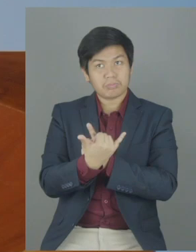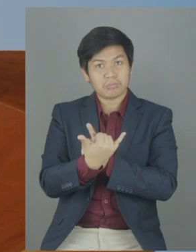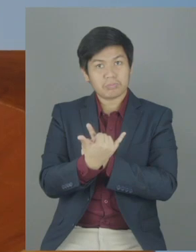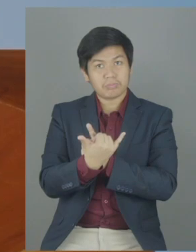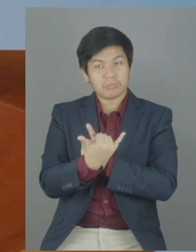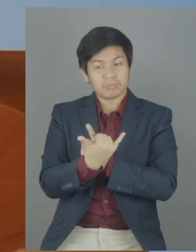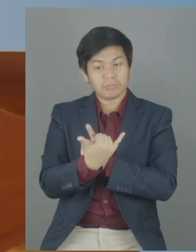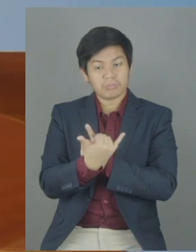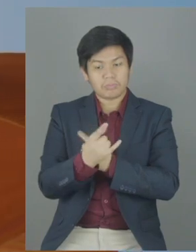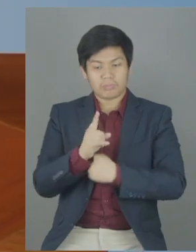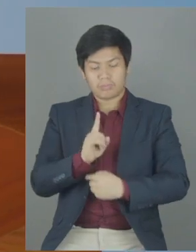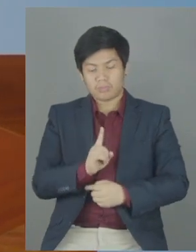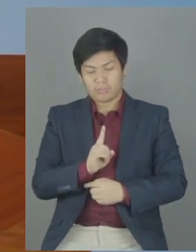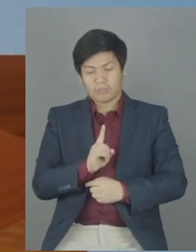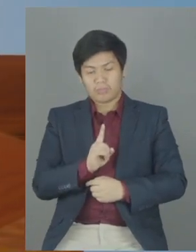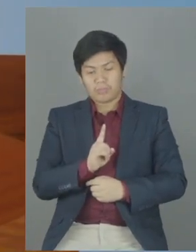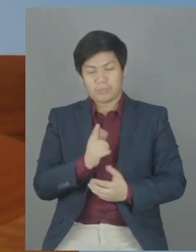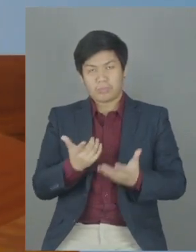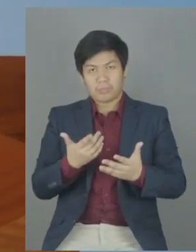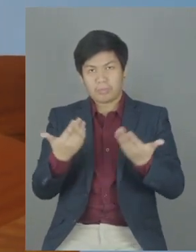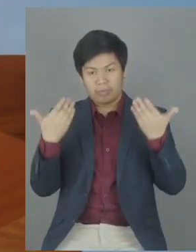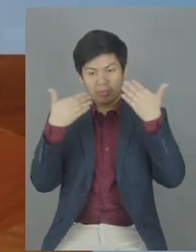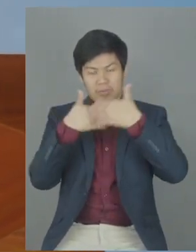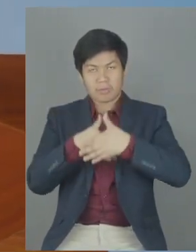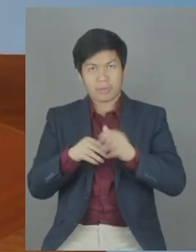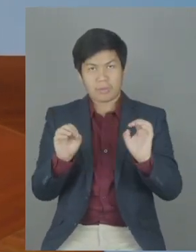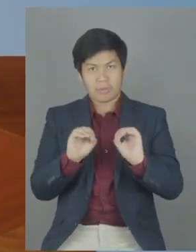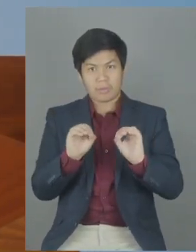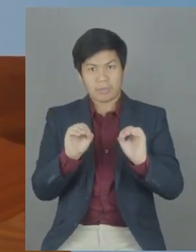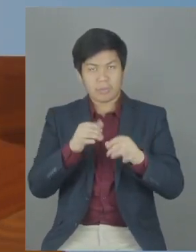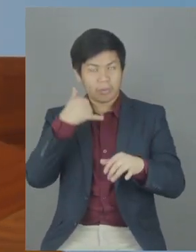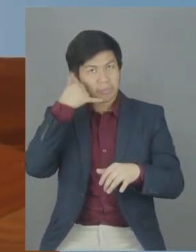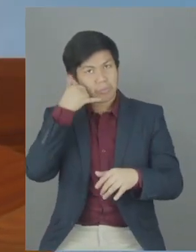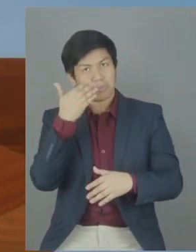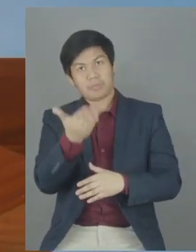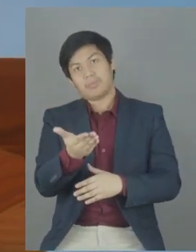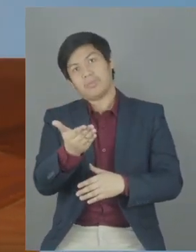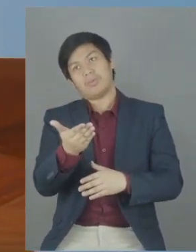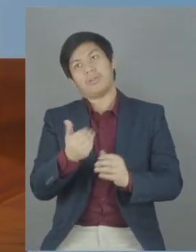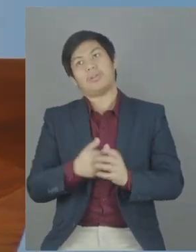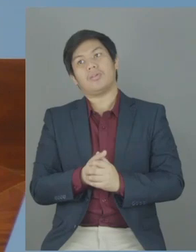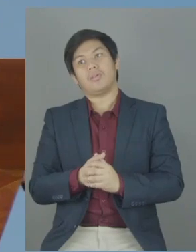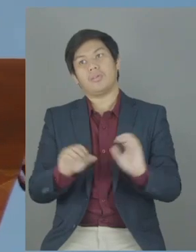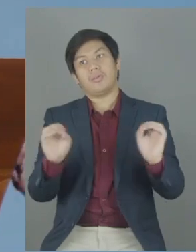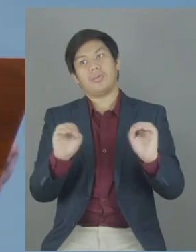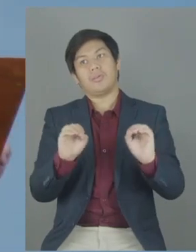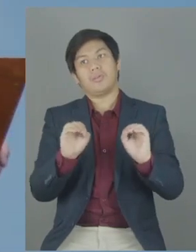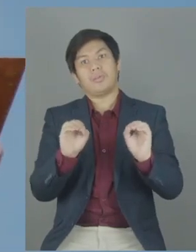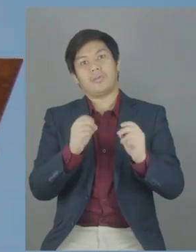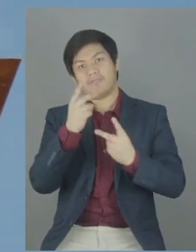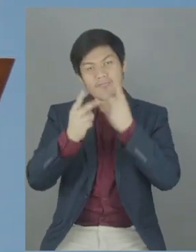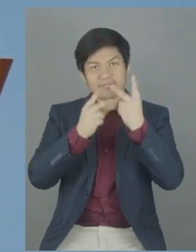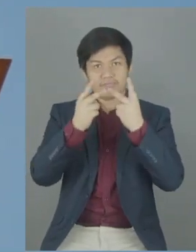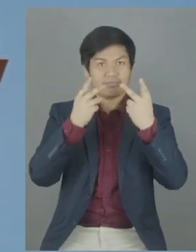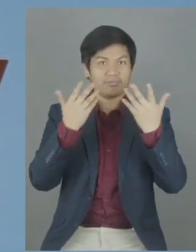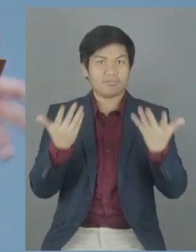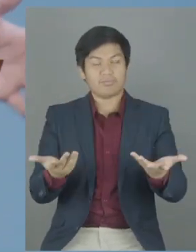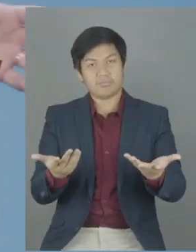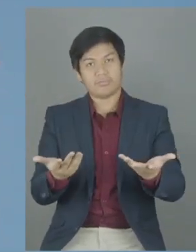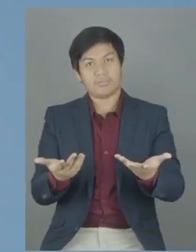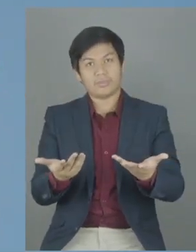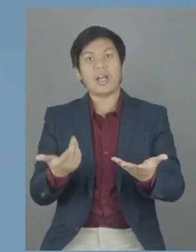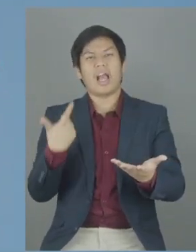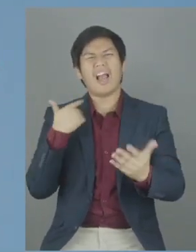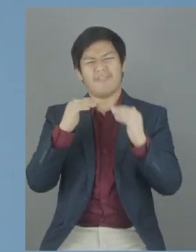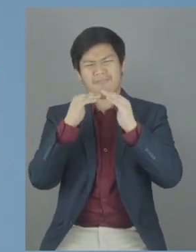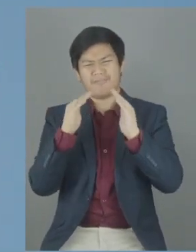You're all alone one Tuesday night. No one even bothers to call. No one even bothers to visit. You have a